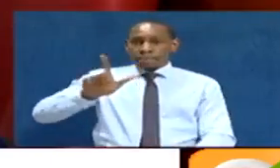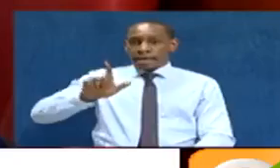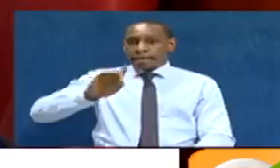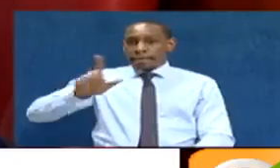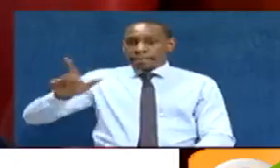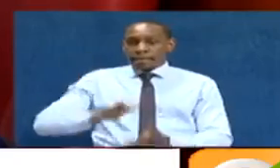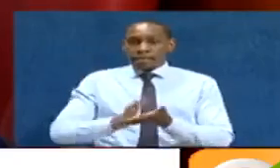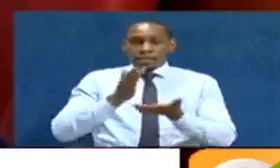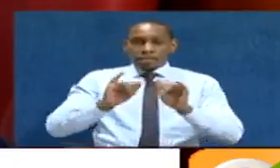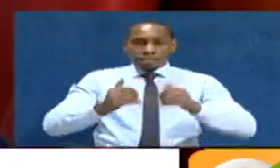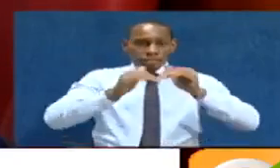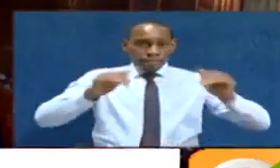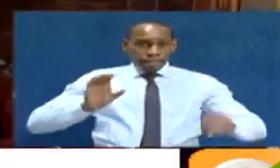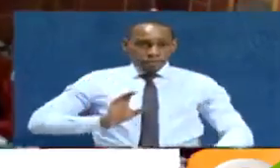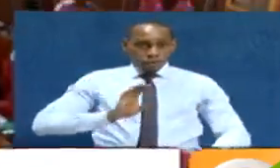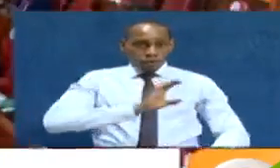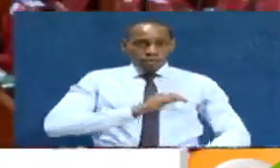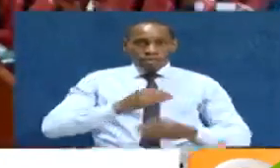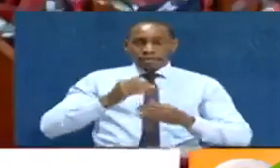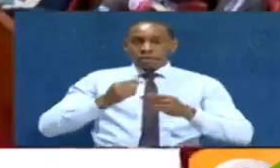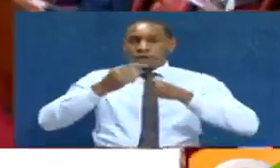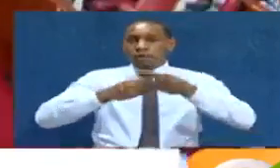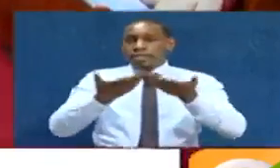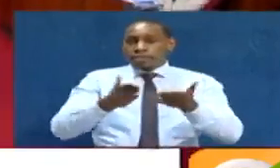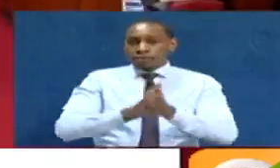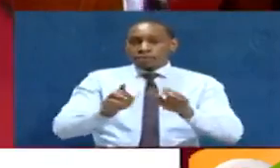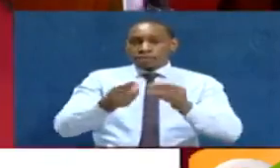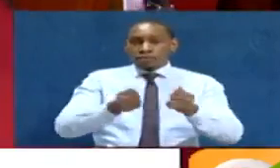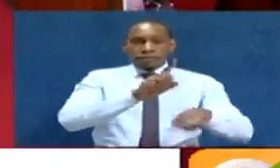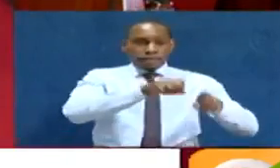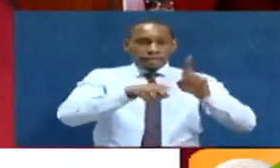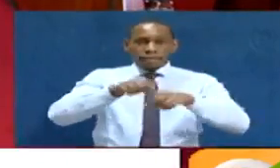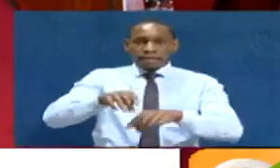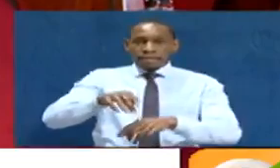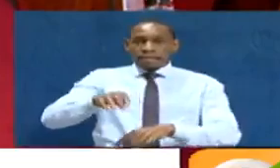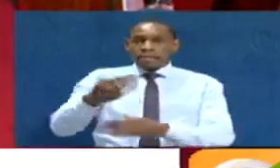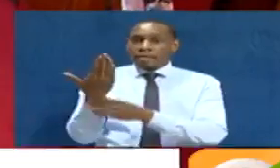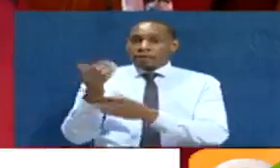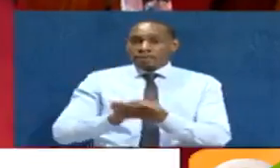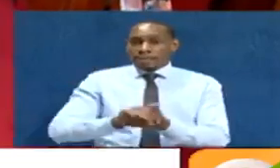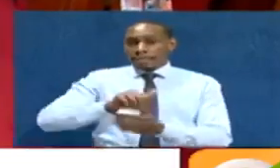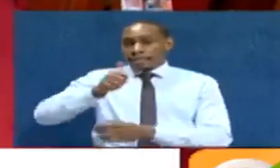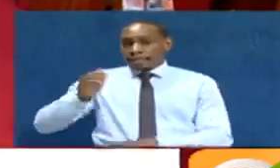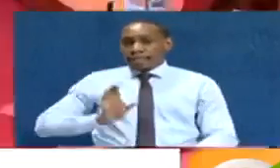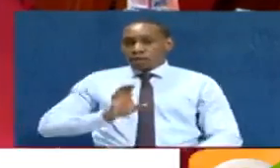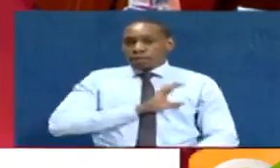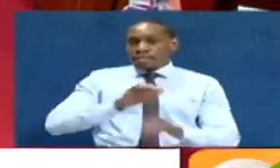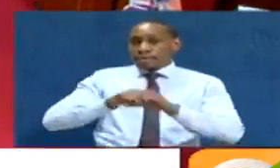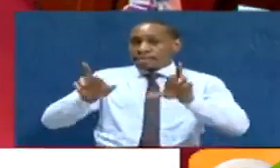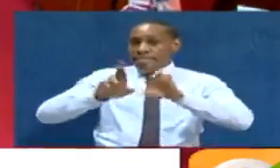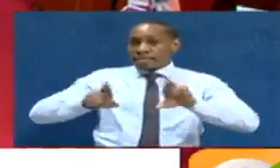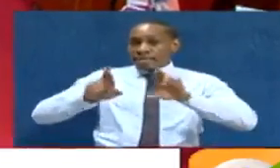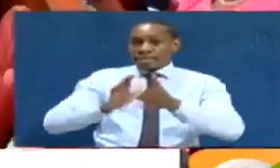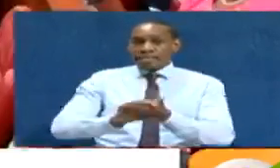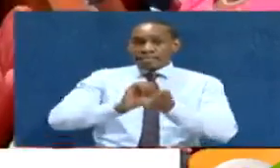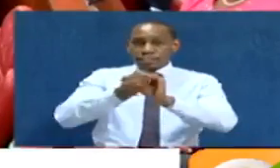There is a fresh split within the committee on how to move forward in dealing with the varying documents. A section of the committee members now ready